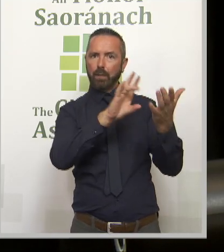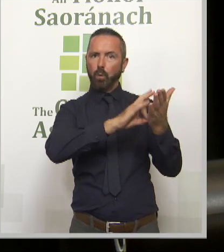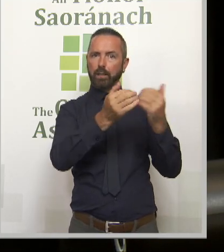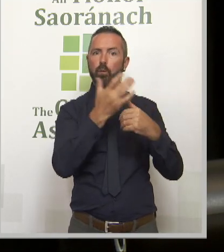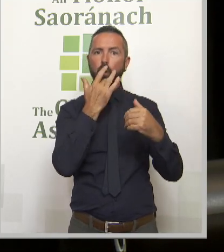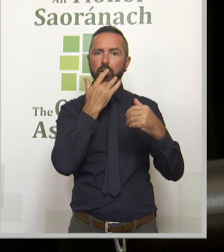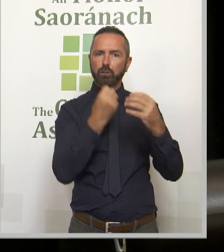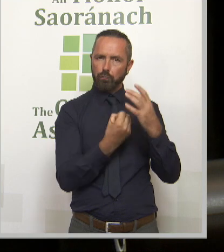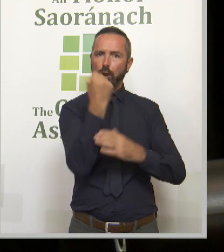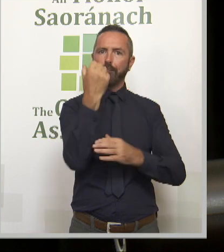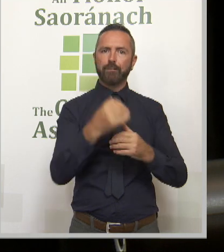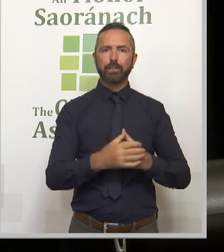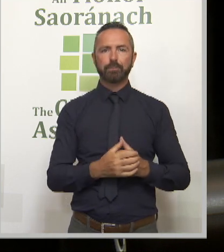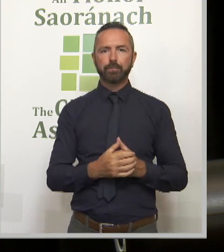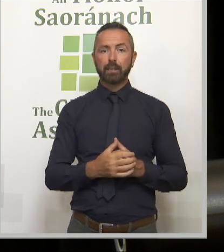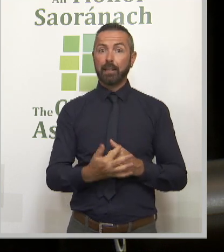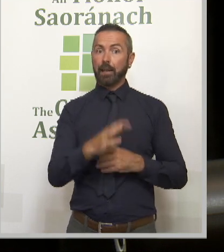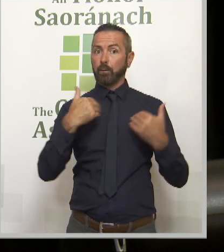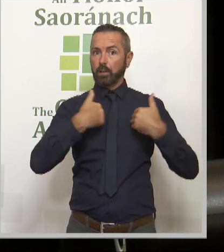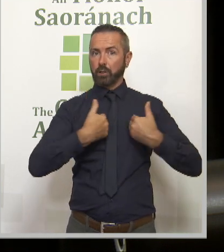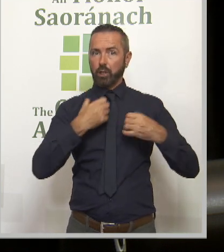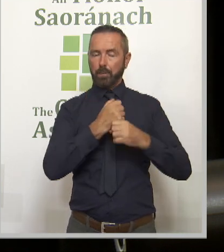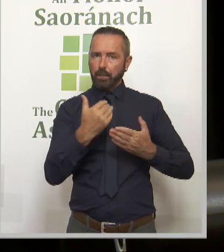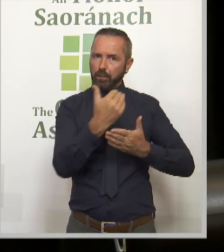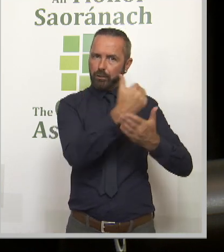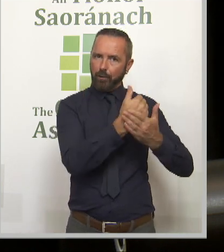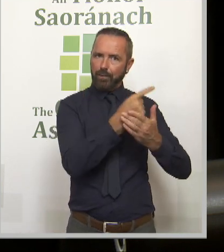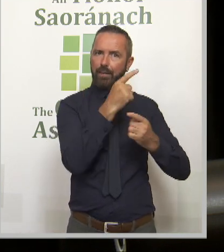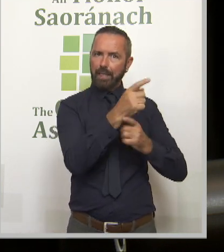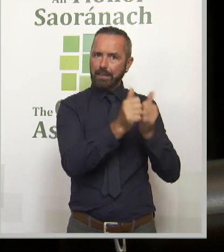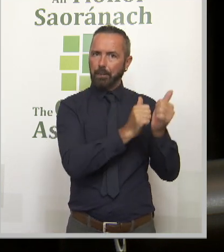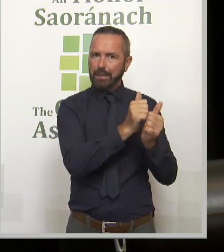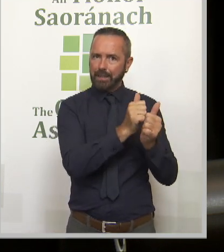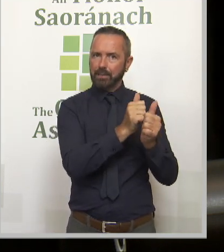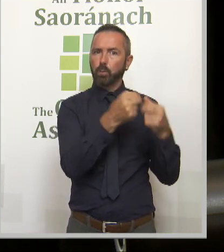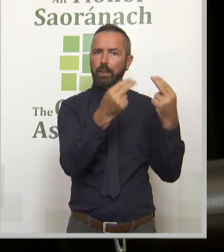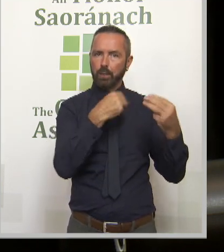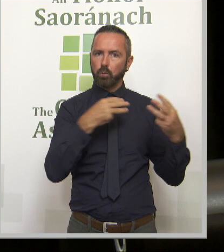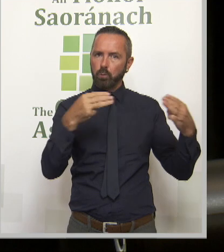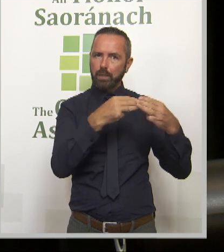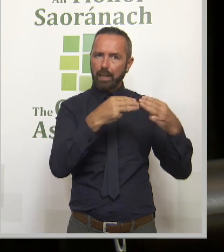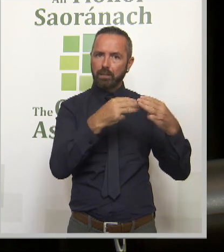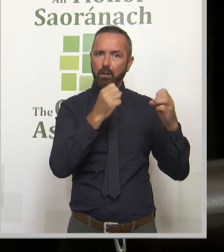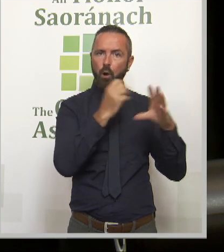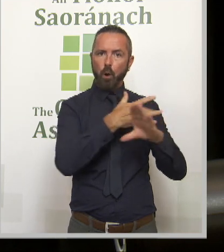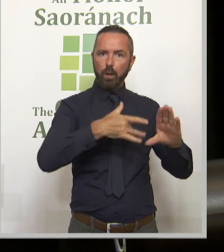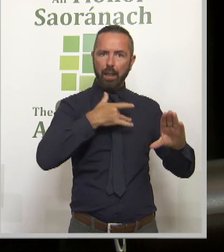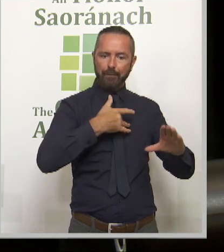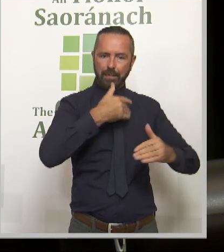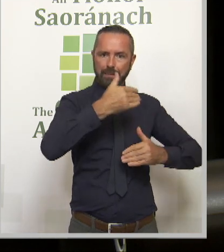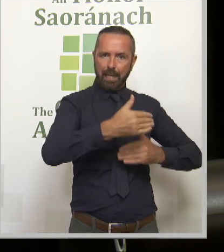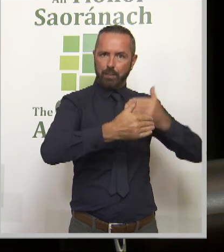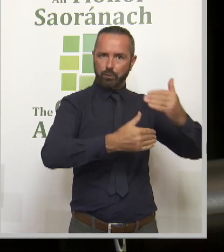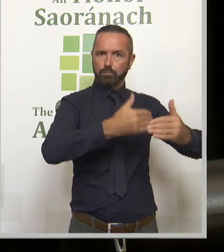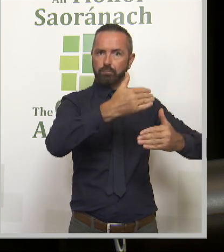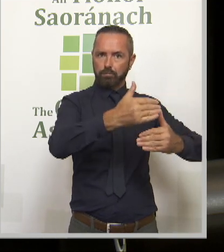in. And so if we're concerned with conserving the species, we need to protect each of its life history stages